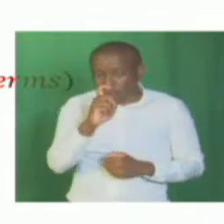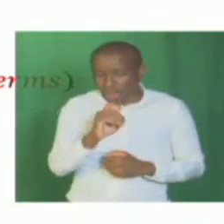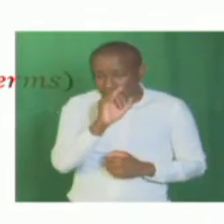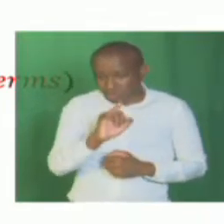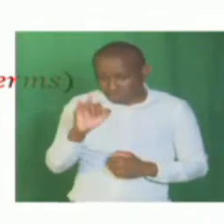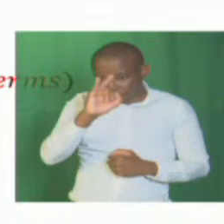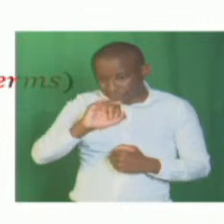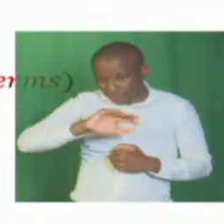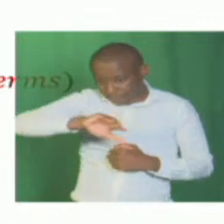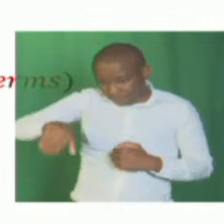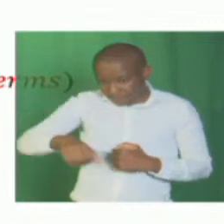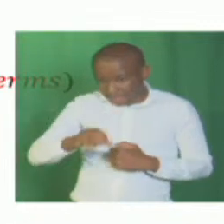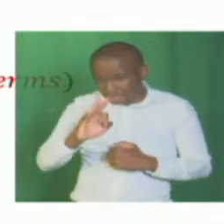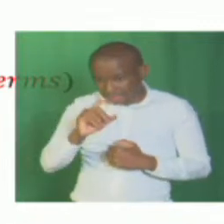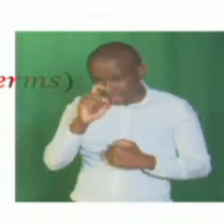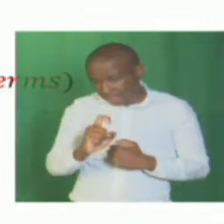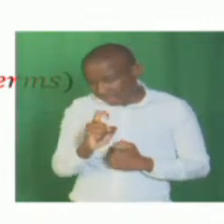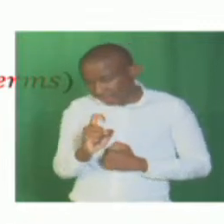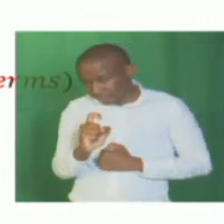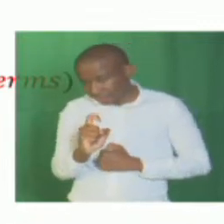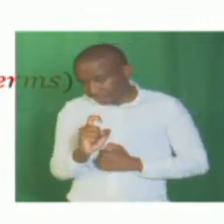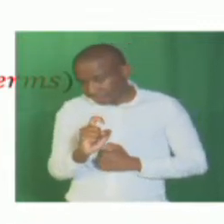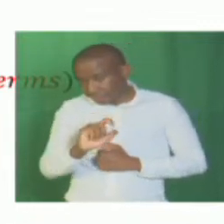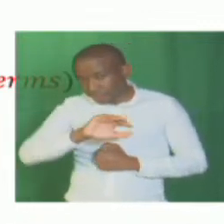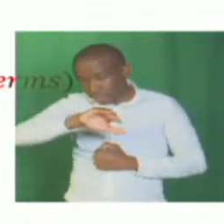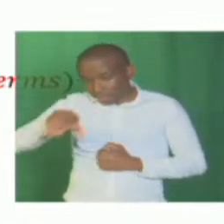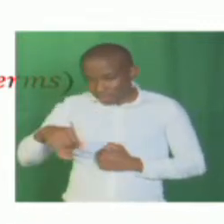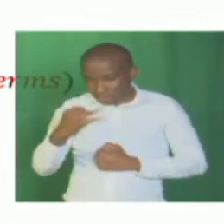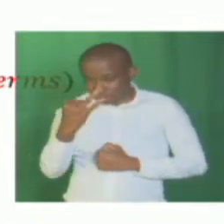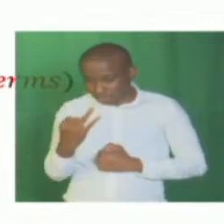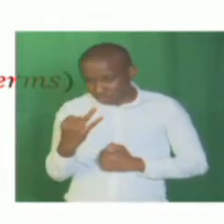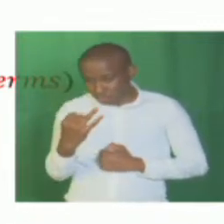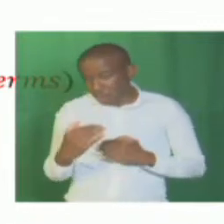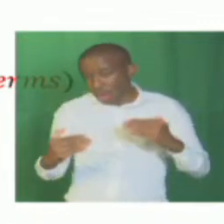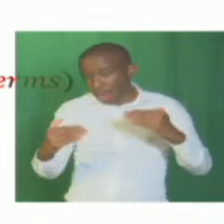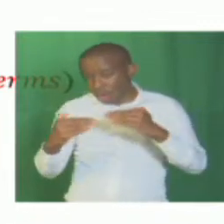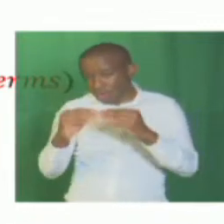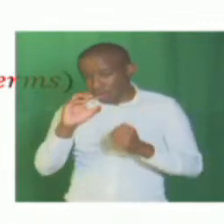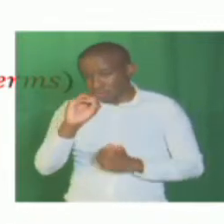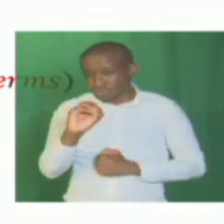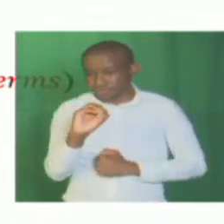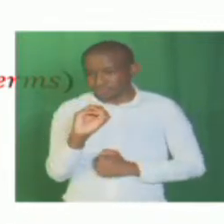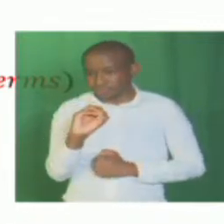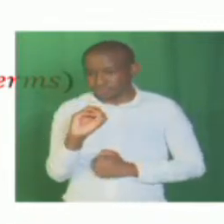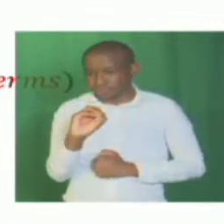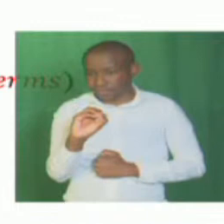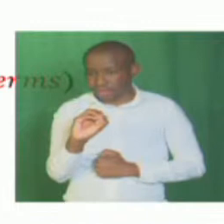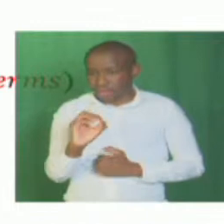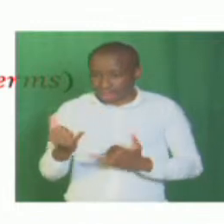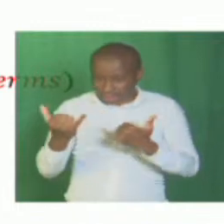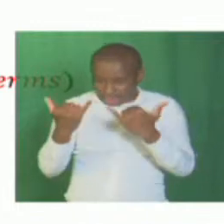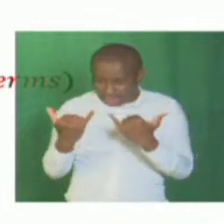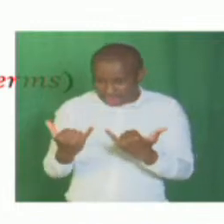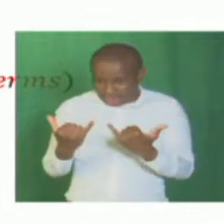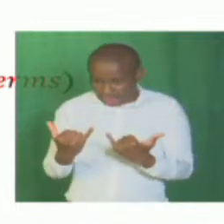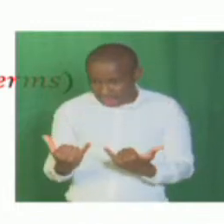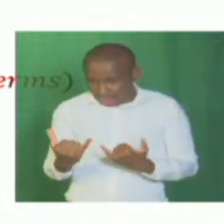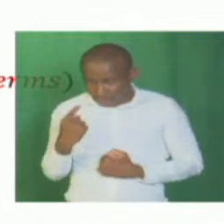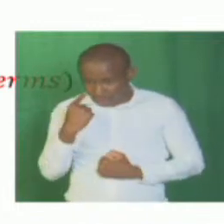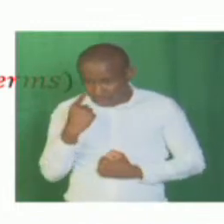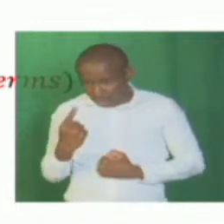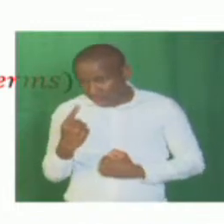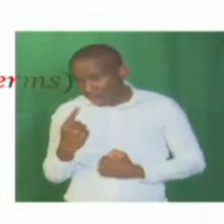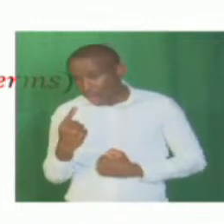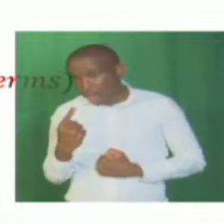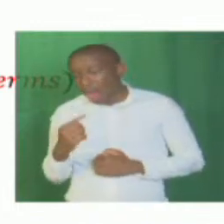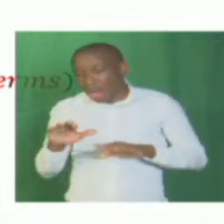squared minus 3x minus 2 is equals to 0. So we have now been able to express